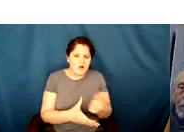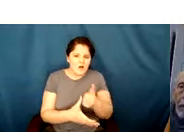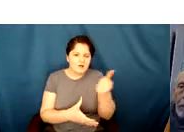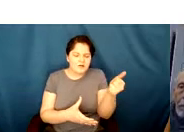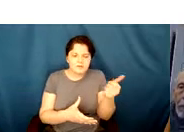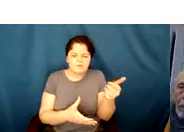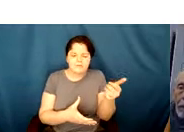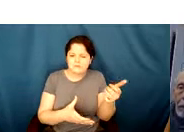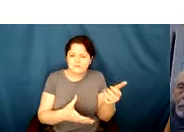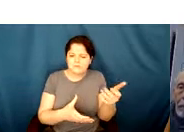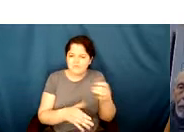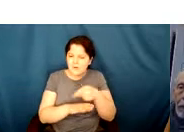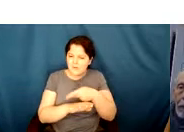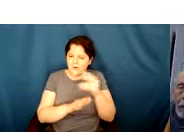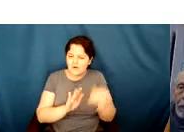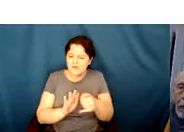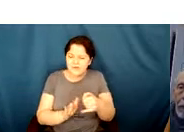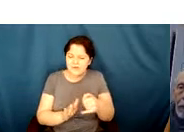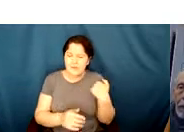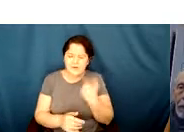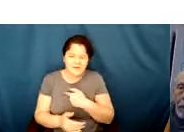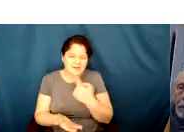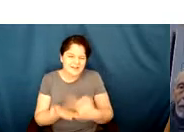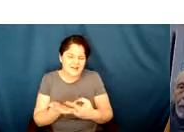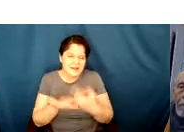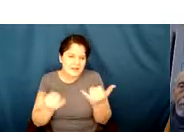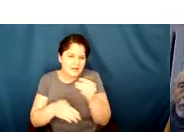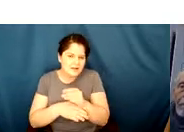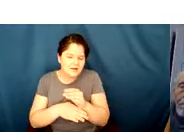is not something that we'll be discussing this evening.